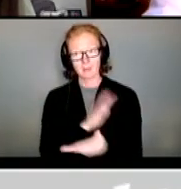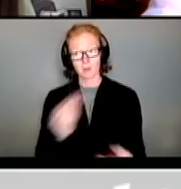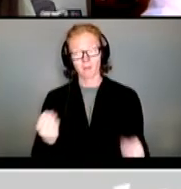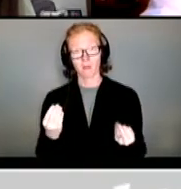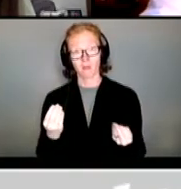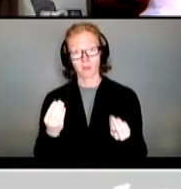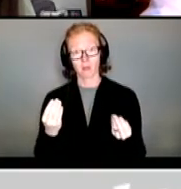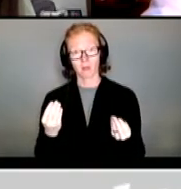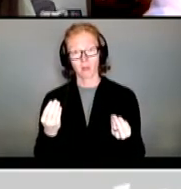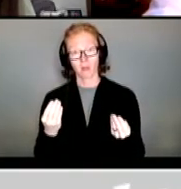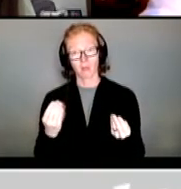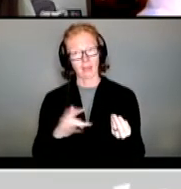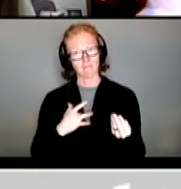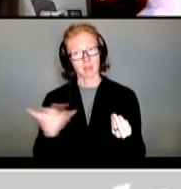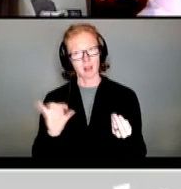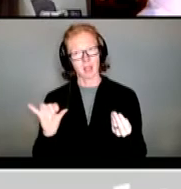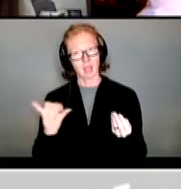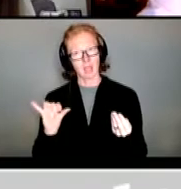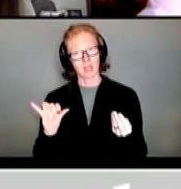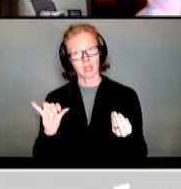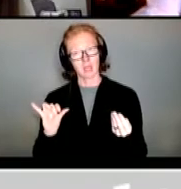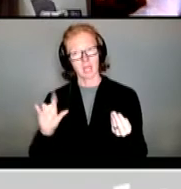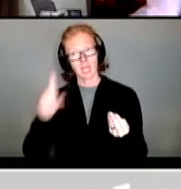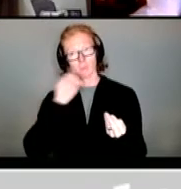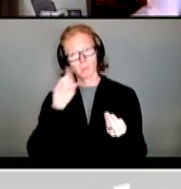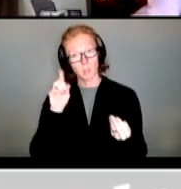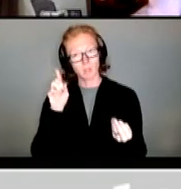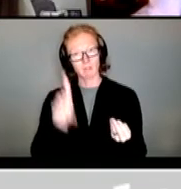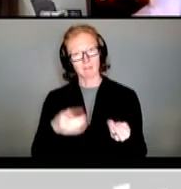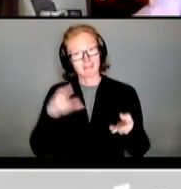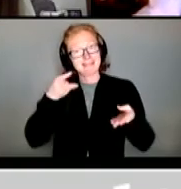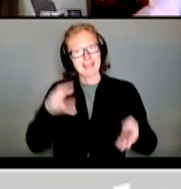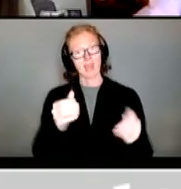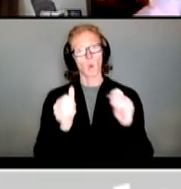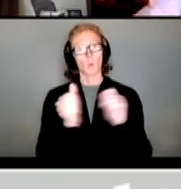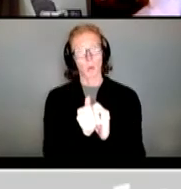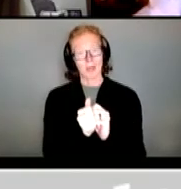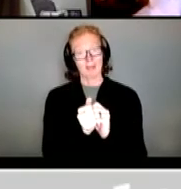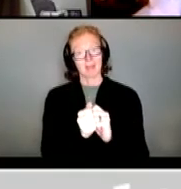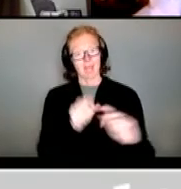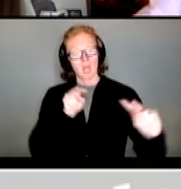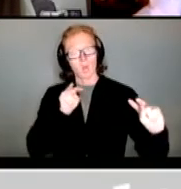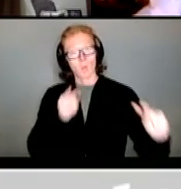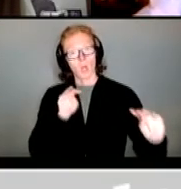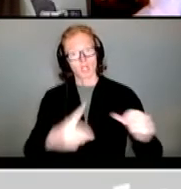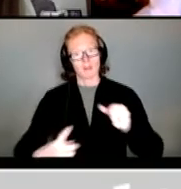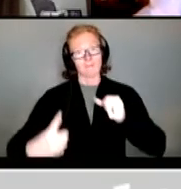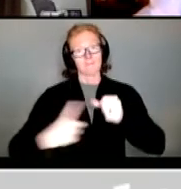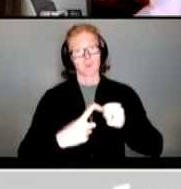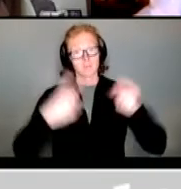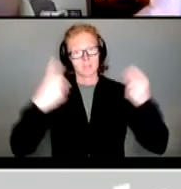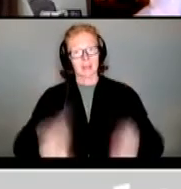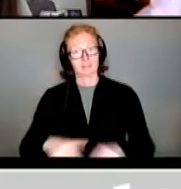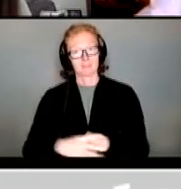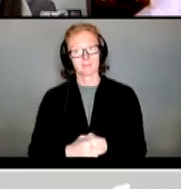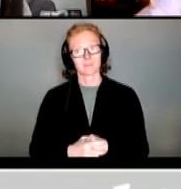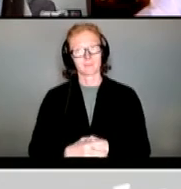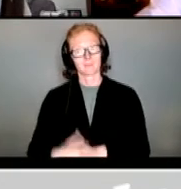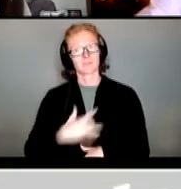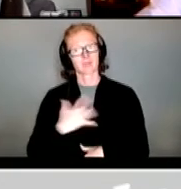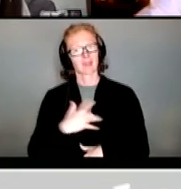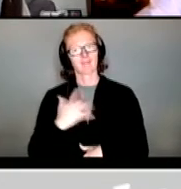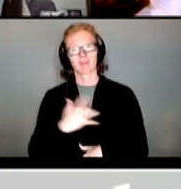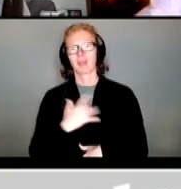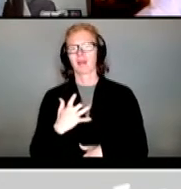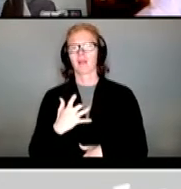I'm more feeling on, I want to be down there with him, watching him and watching it firsthand. And I feel like I'm beating a dead horse